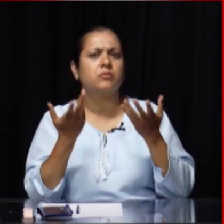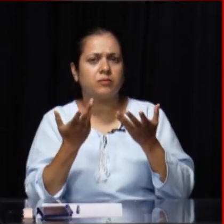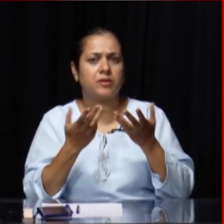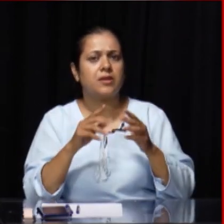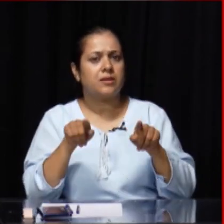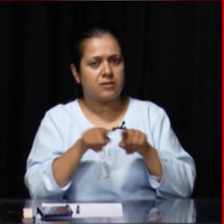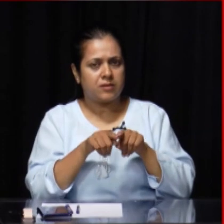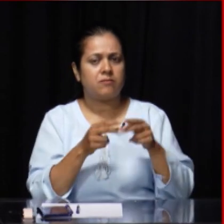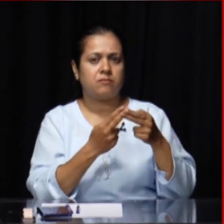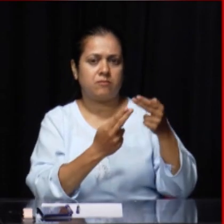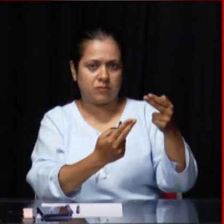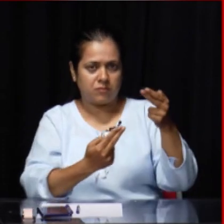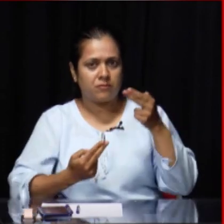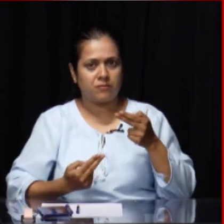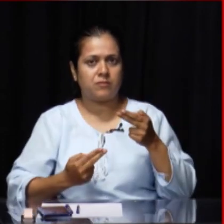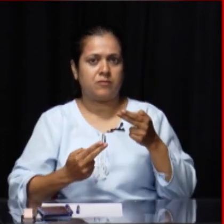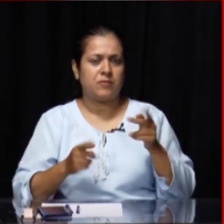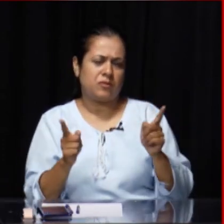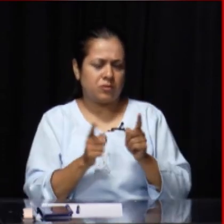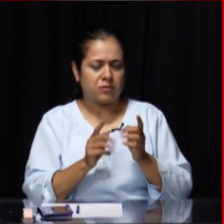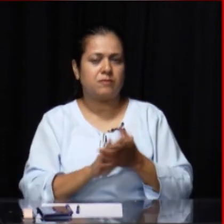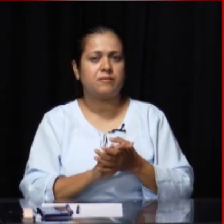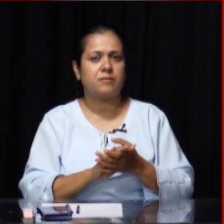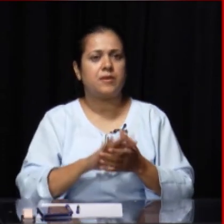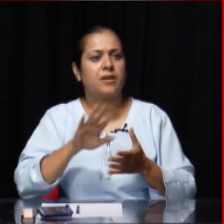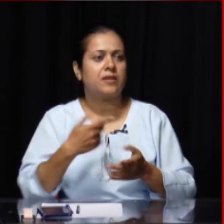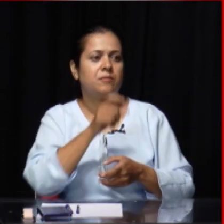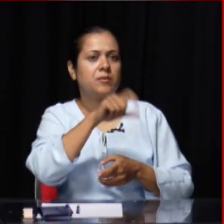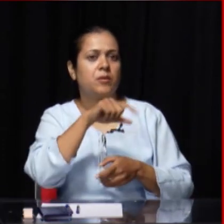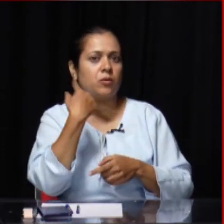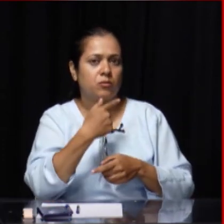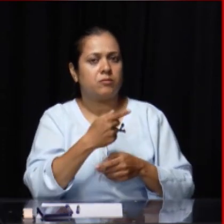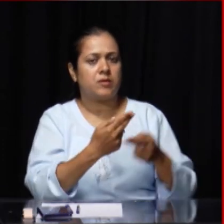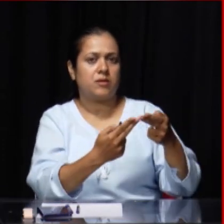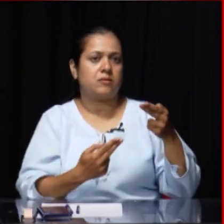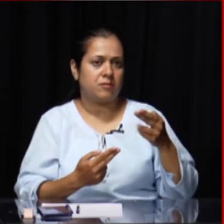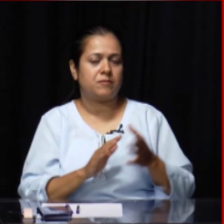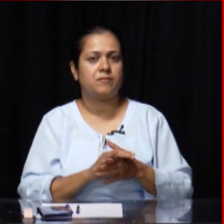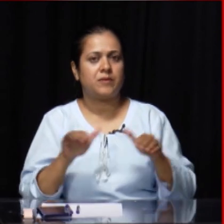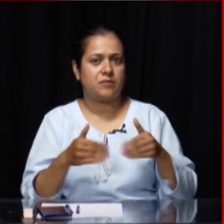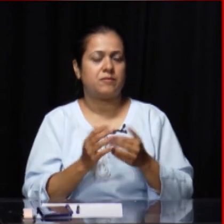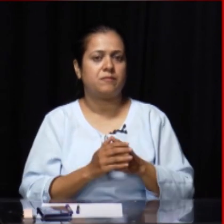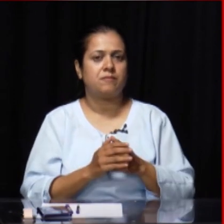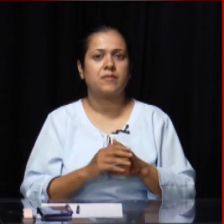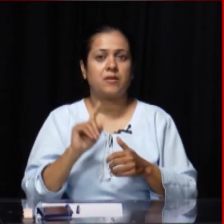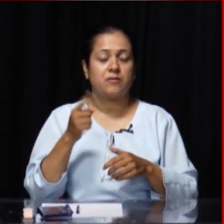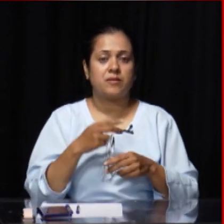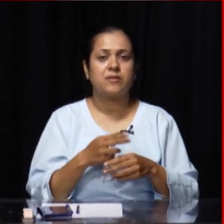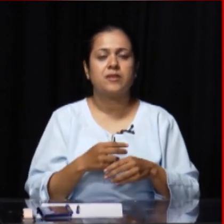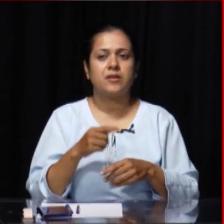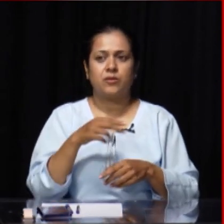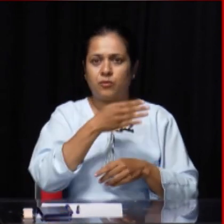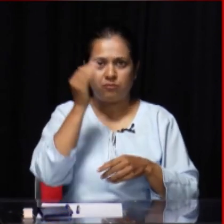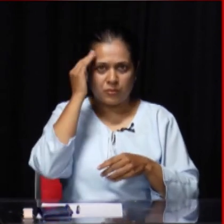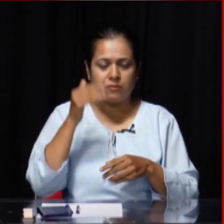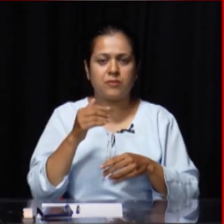in short, and then to our guests. Yeah. Prakash Bab. Yeah. First of all, as you know, I work